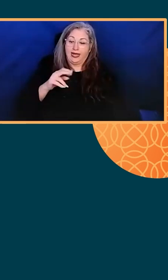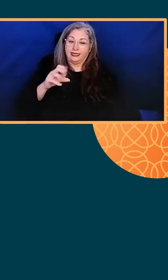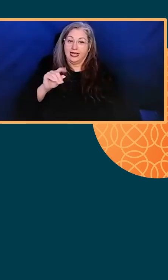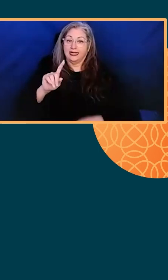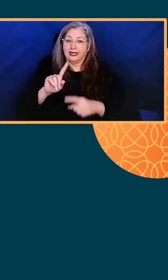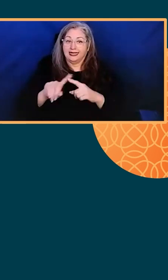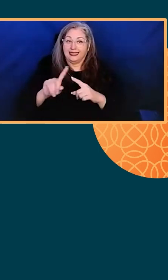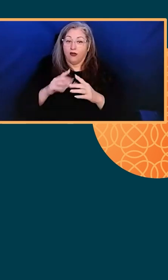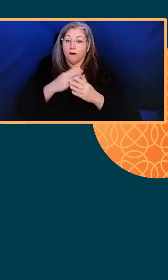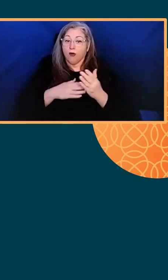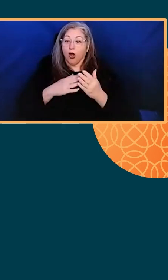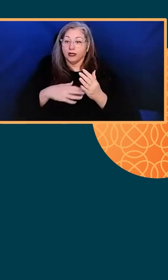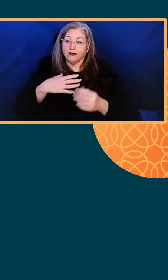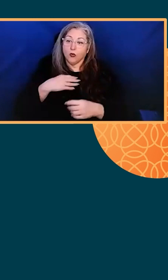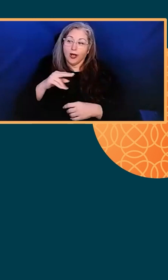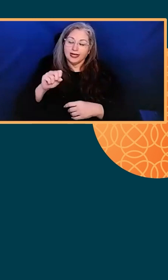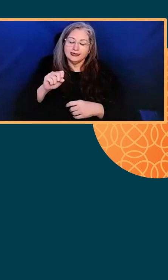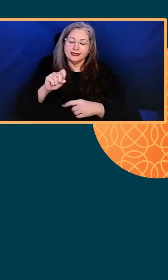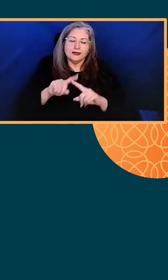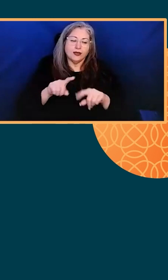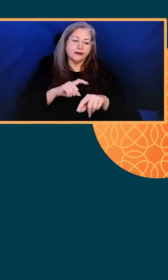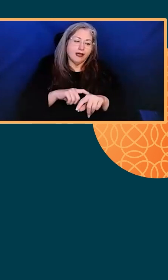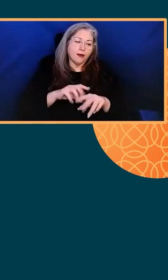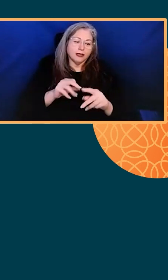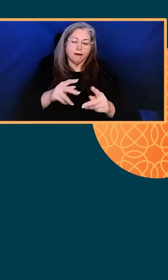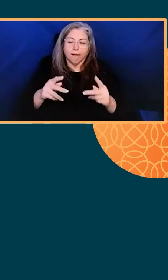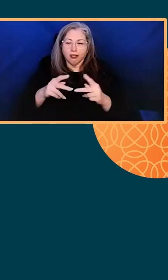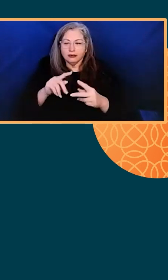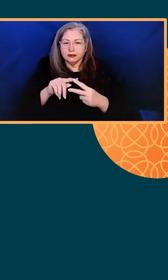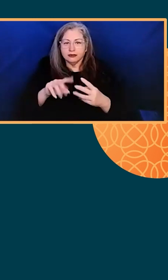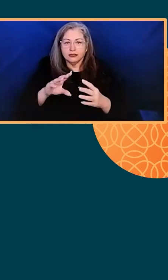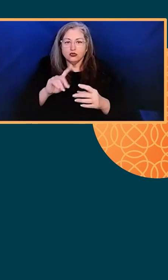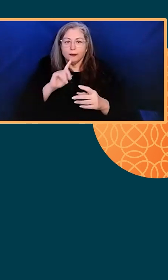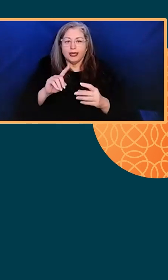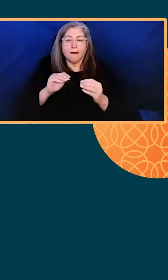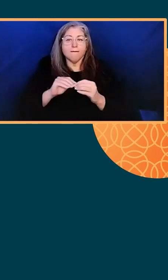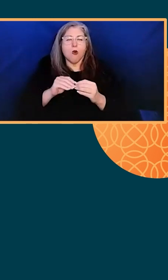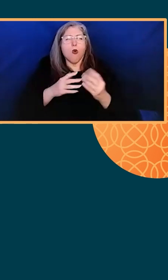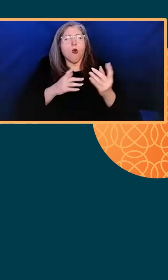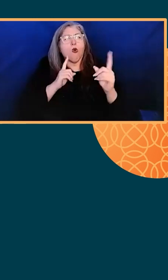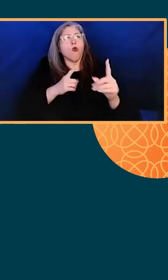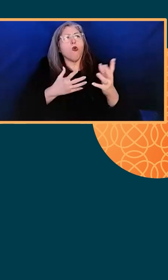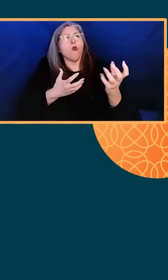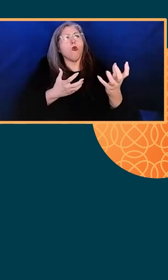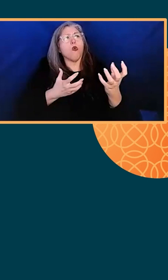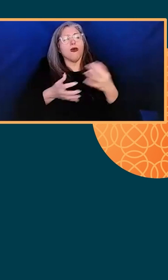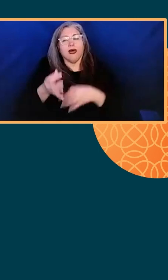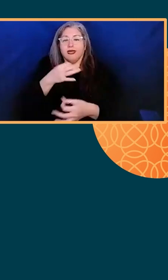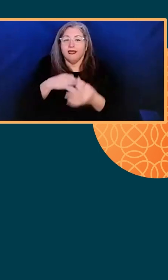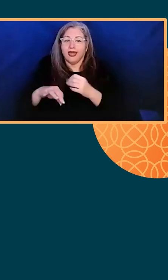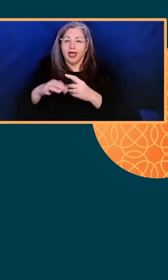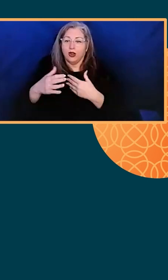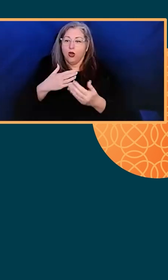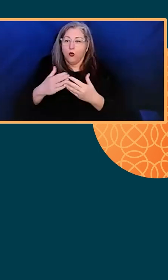elements of whiteness in different times and places as being more desirable than what